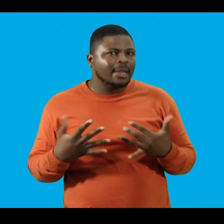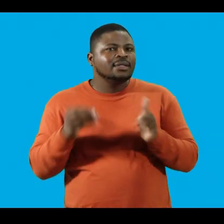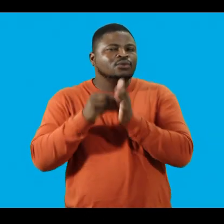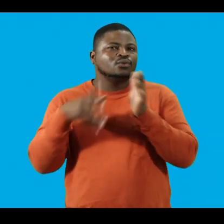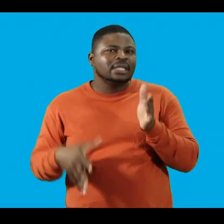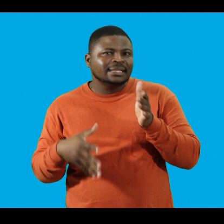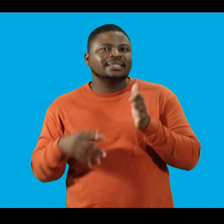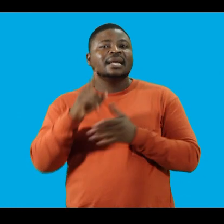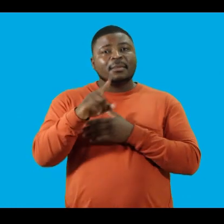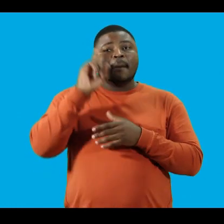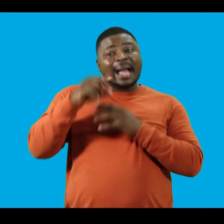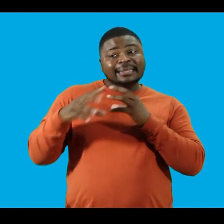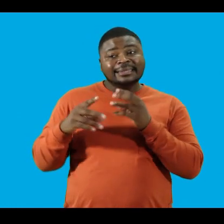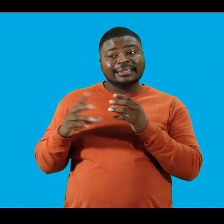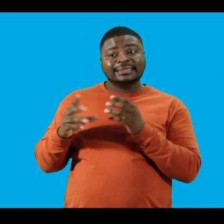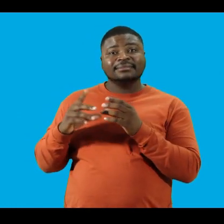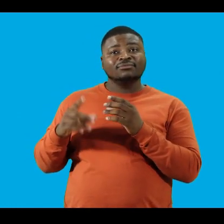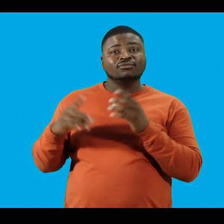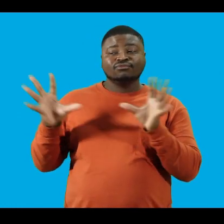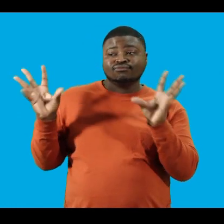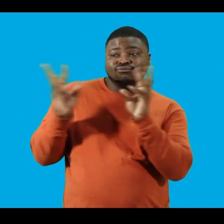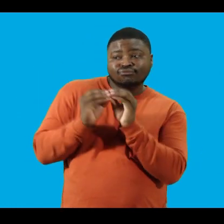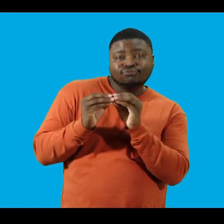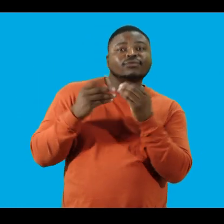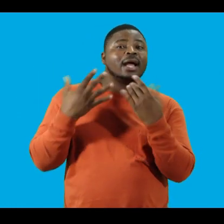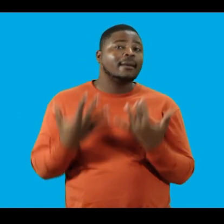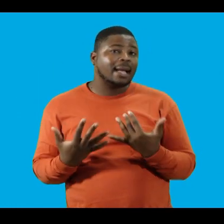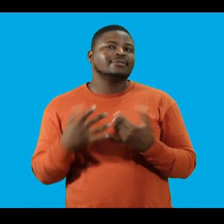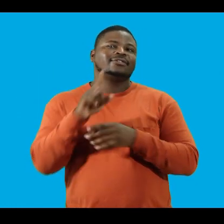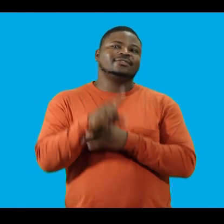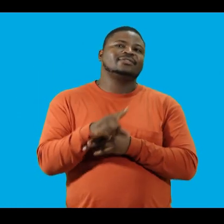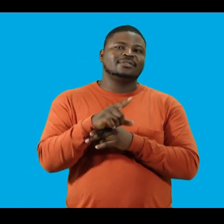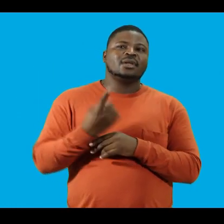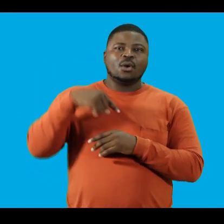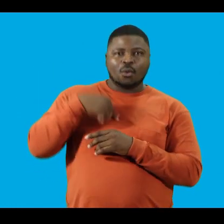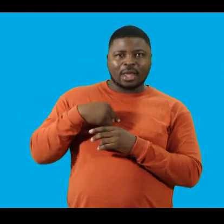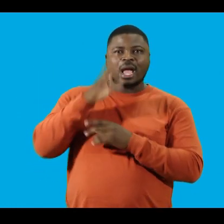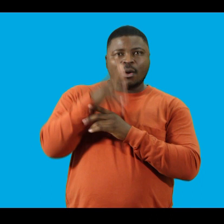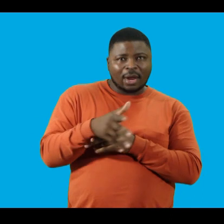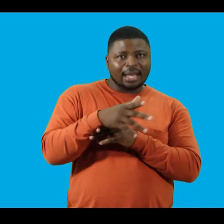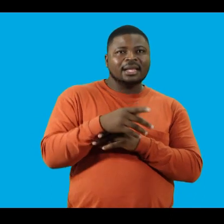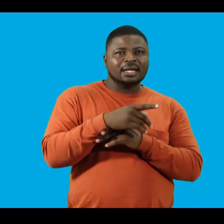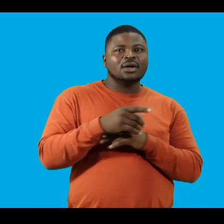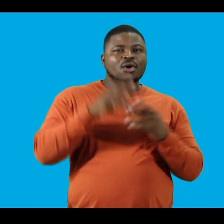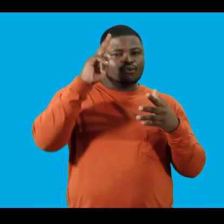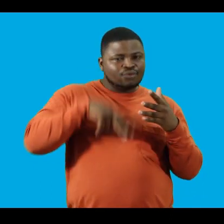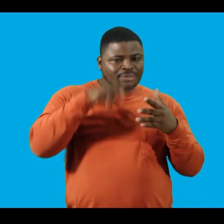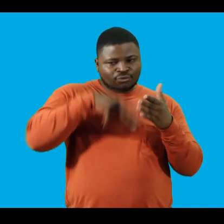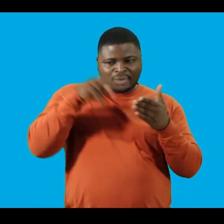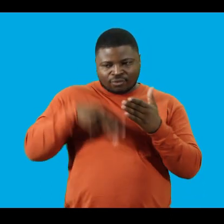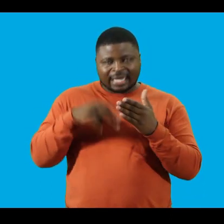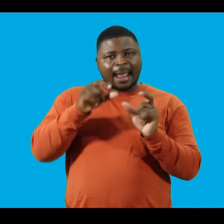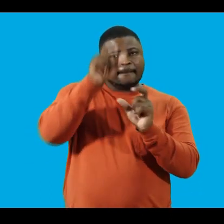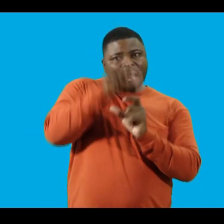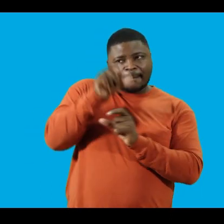up. What do we need to add up? The number of learners. So now you're going to read off each bar. That one